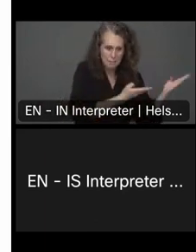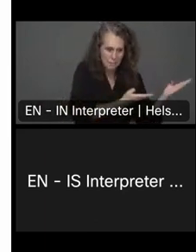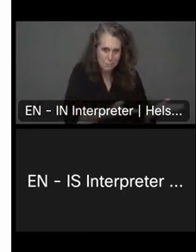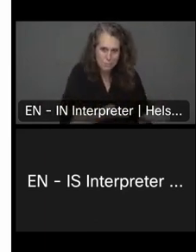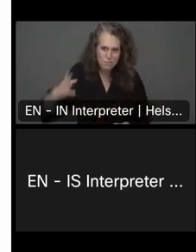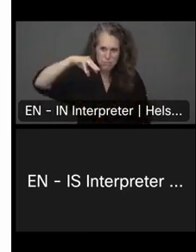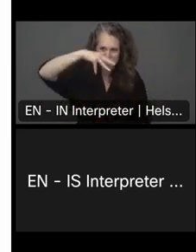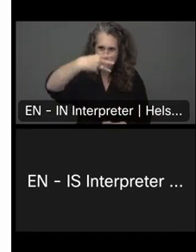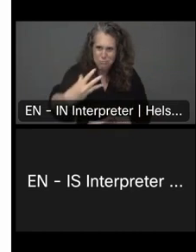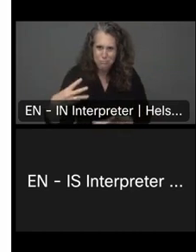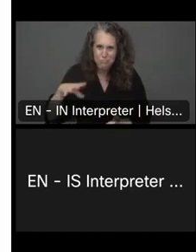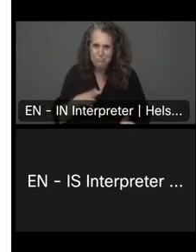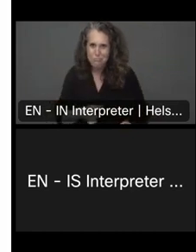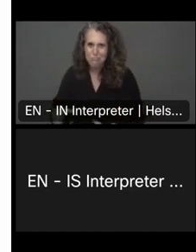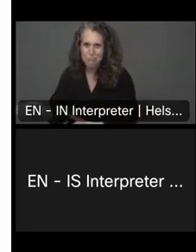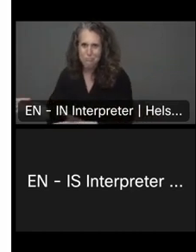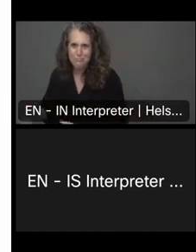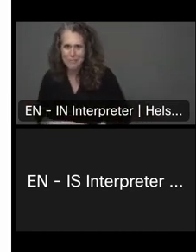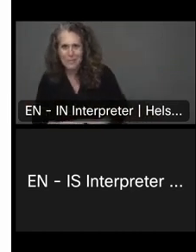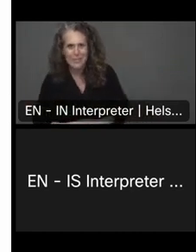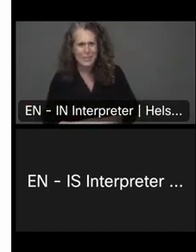map of Antarctica? Do you think?